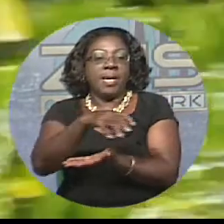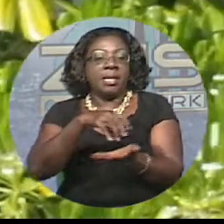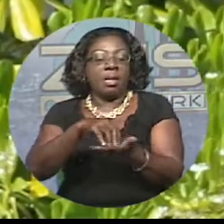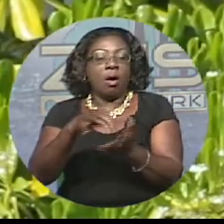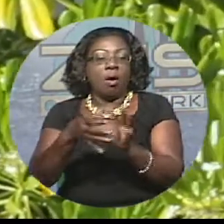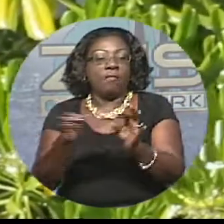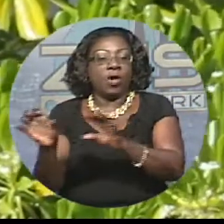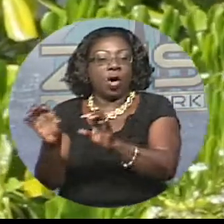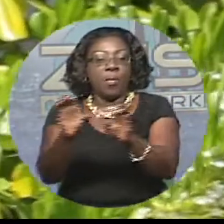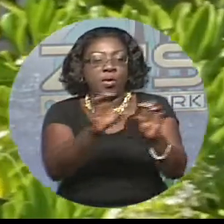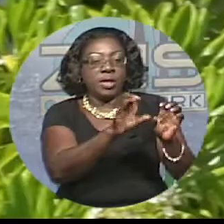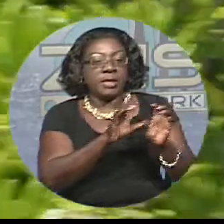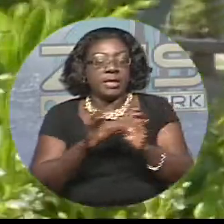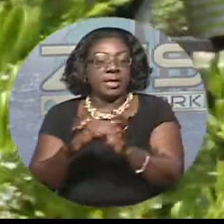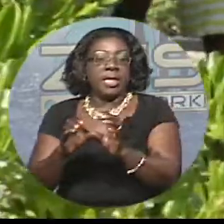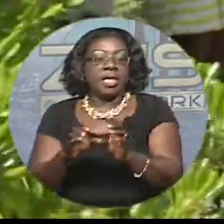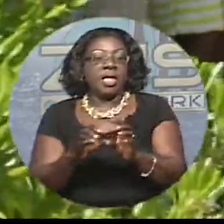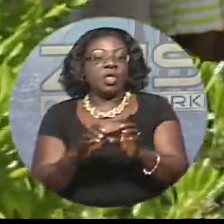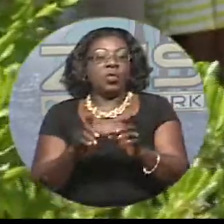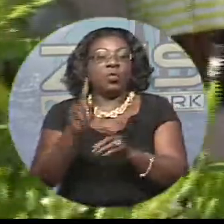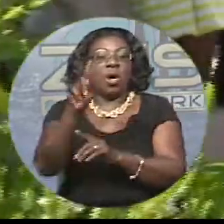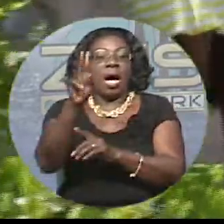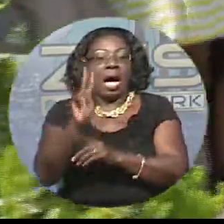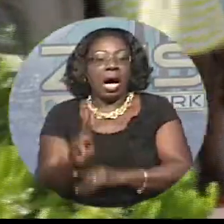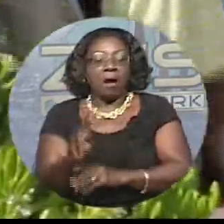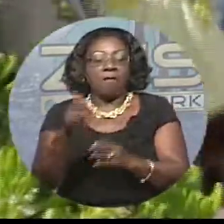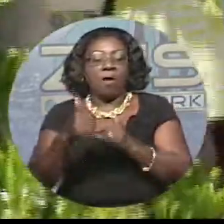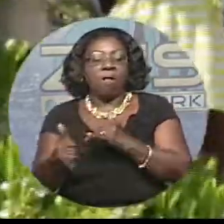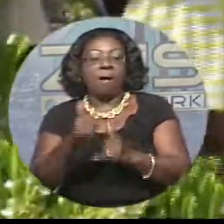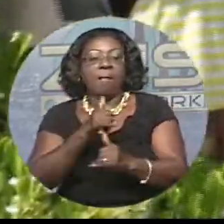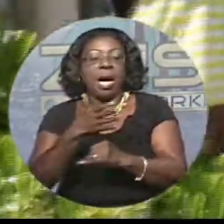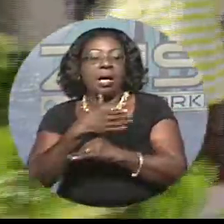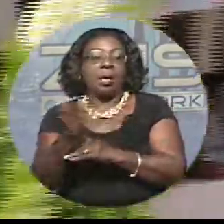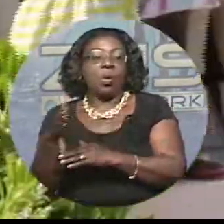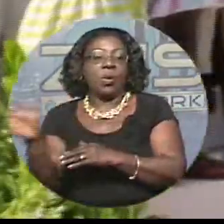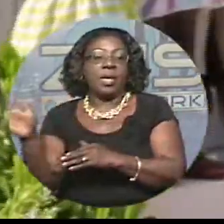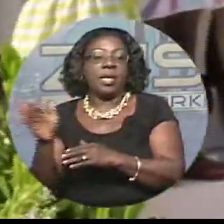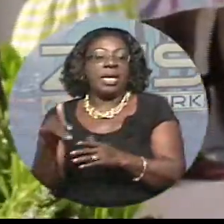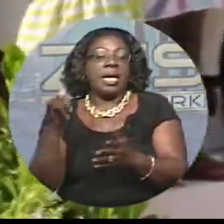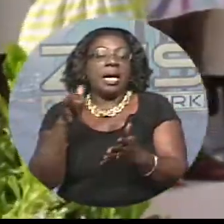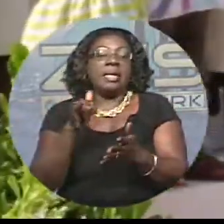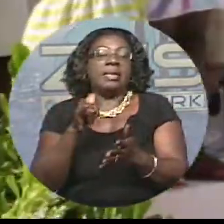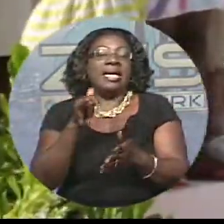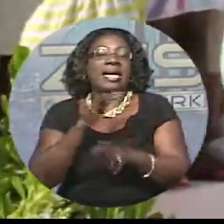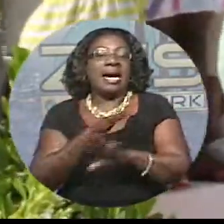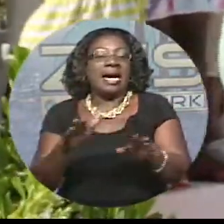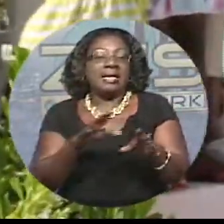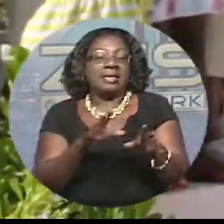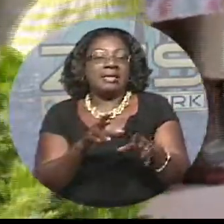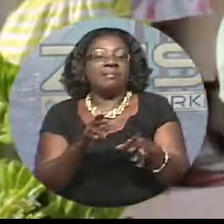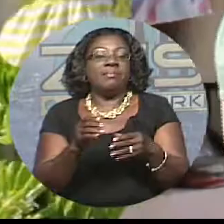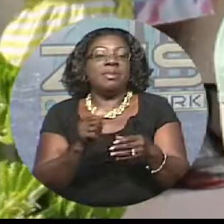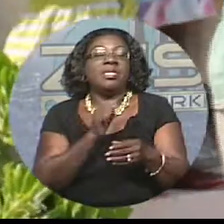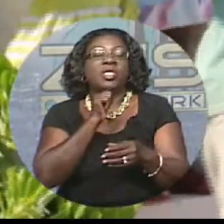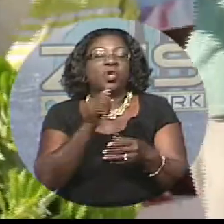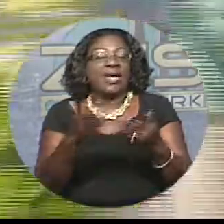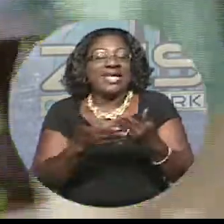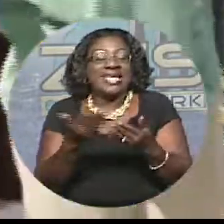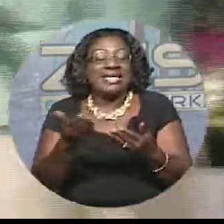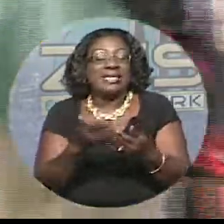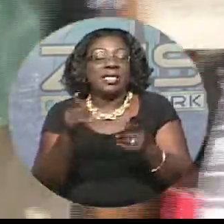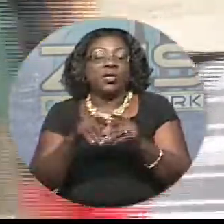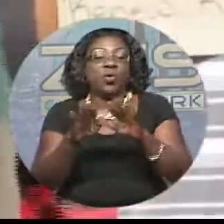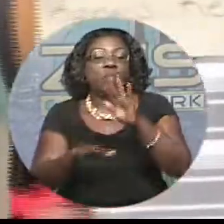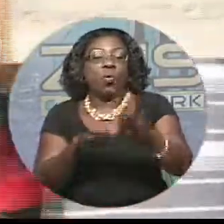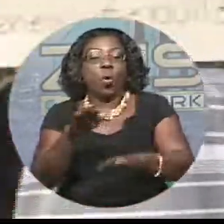half a mile away, and that's an inconvenience for them. With placards in tow, they took to the streets to voice their displeasure